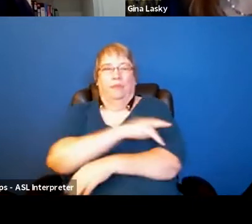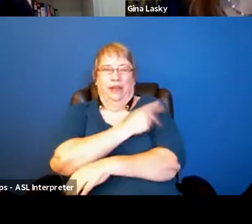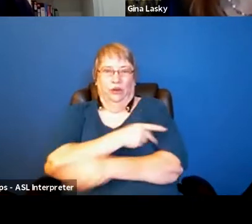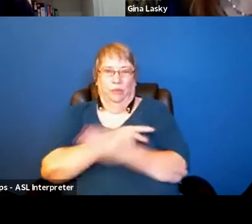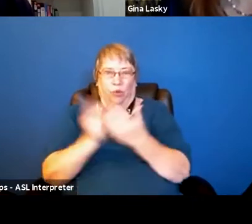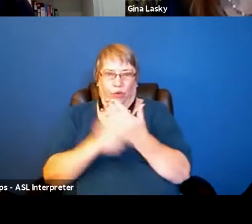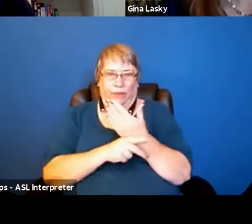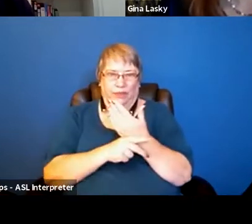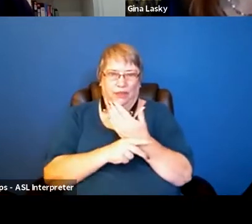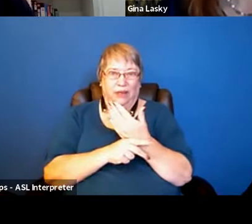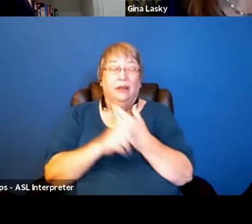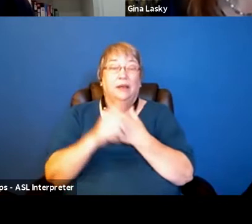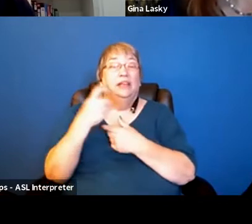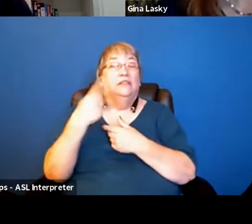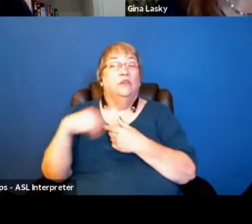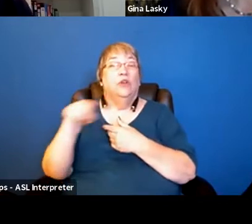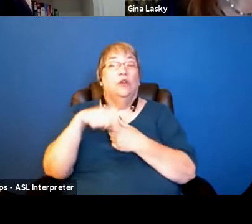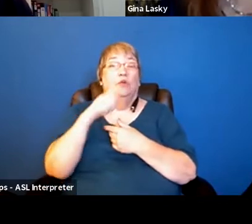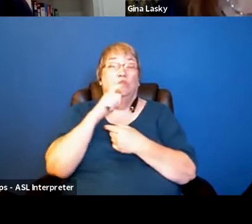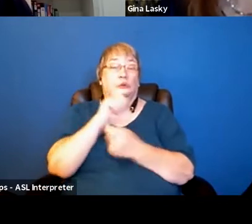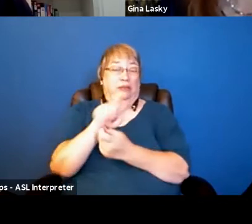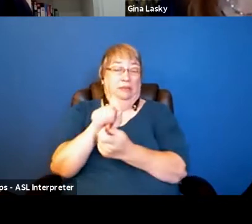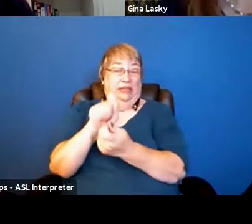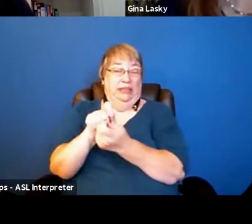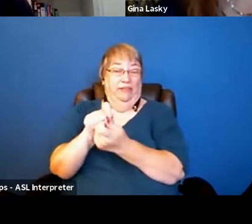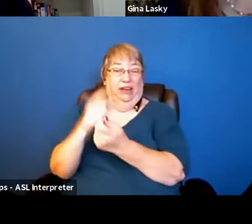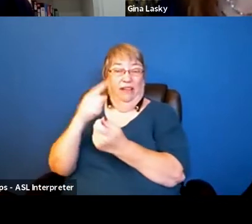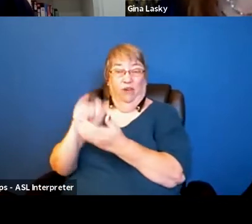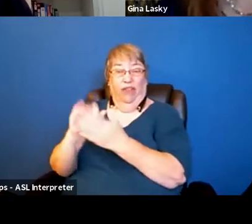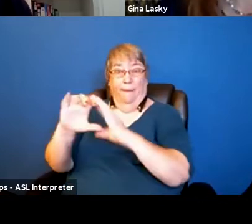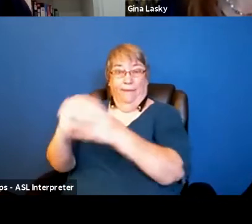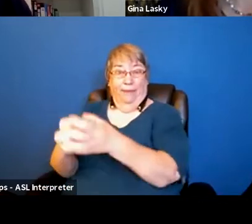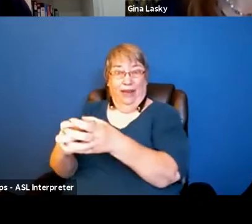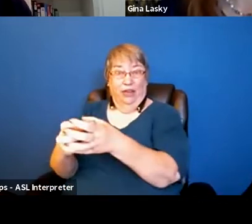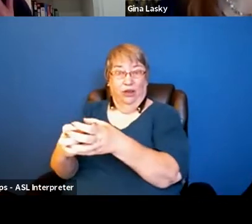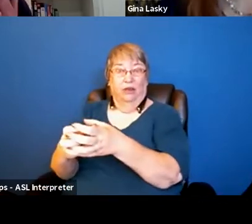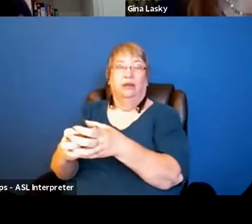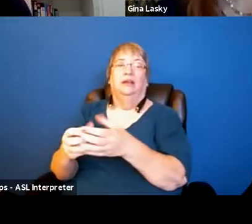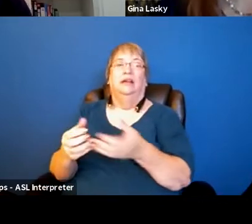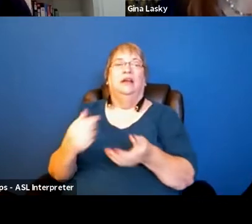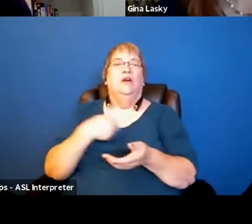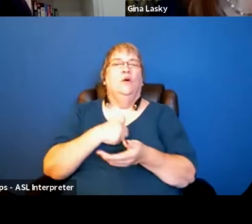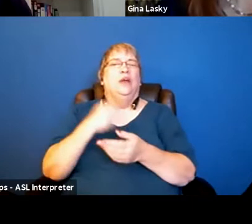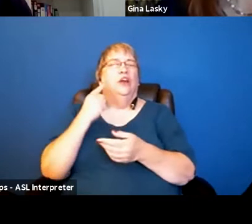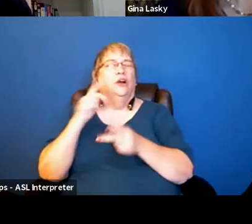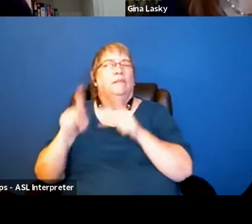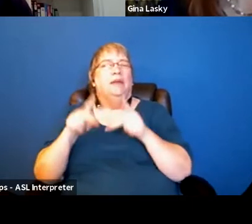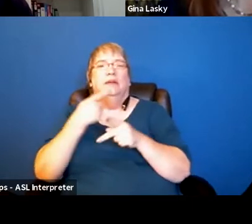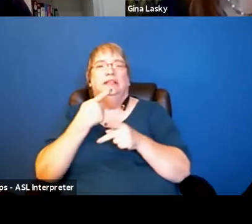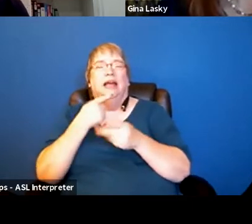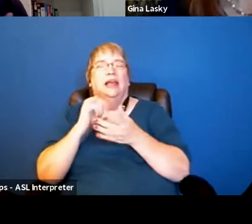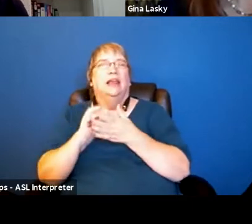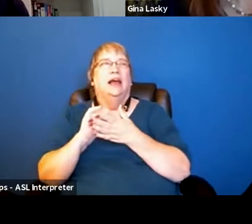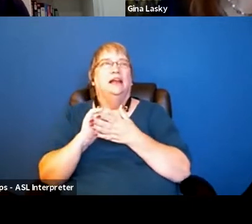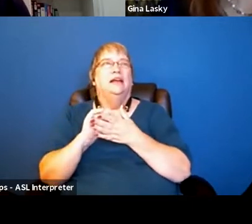who, that are tailored to a specific priority population. We heard that in terms of the middle is missing, that